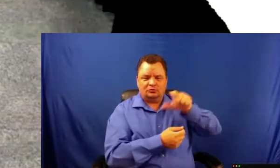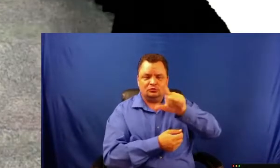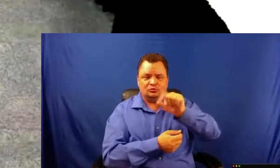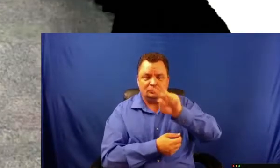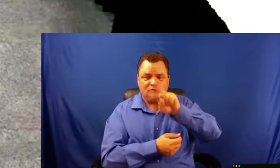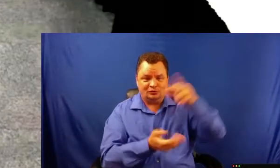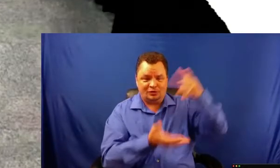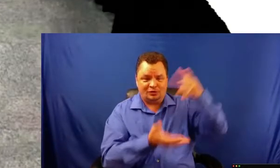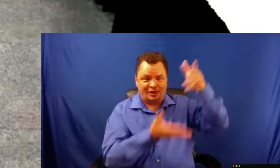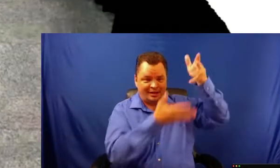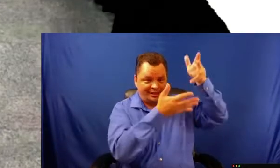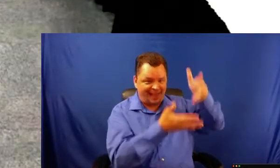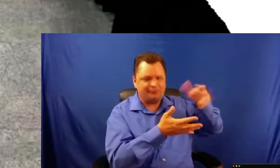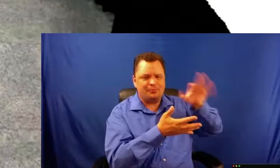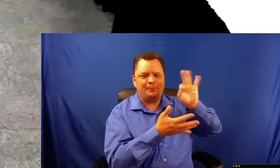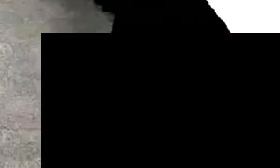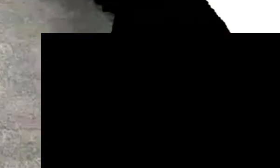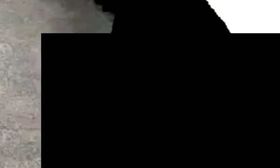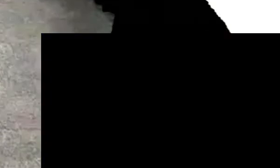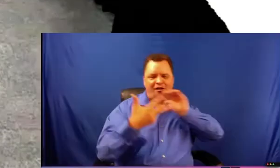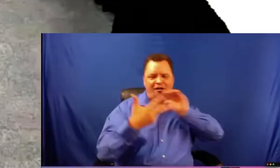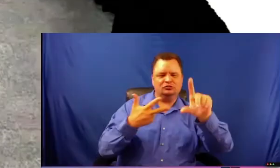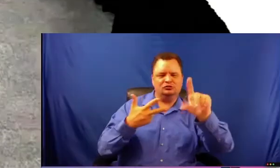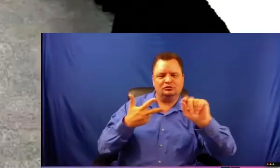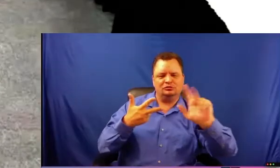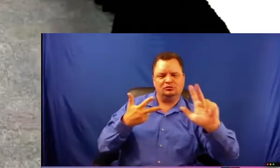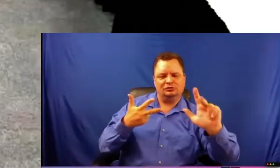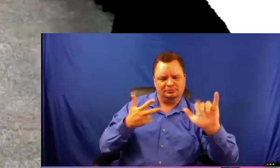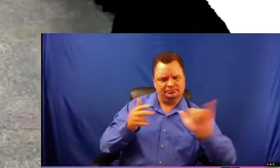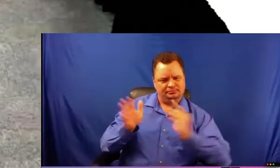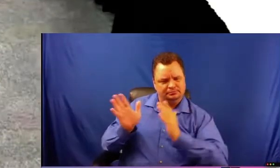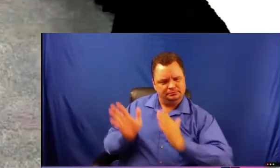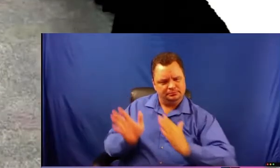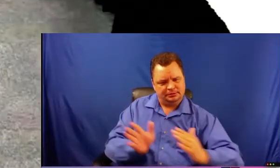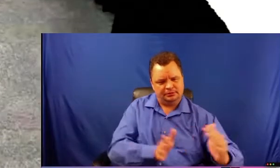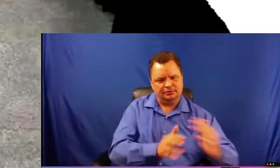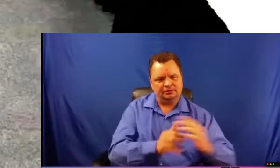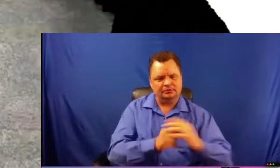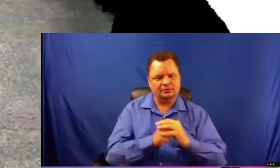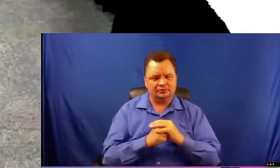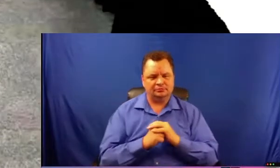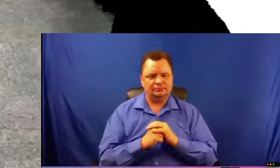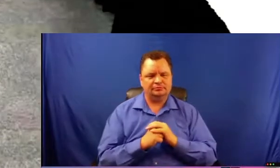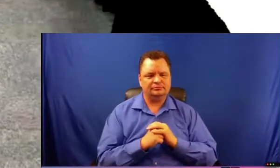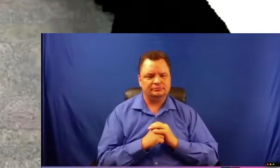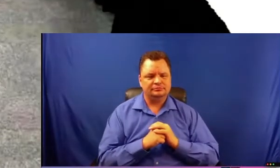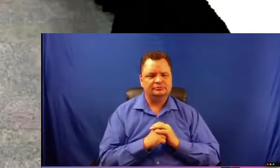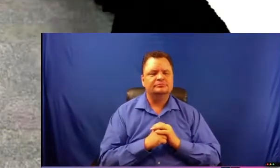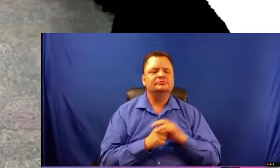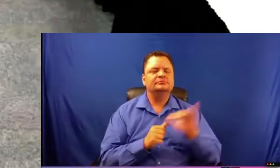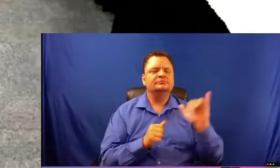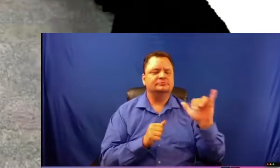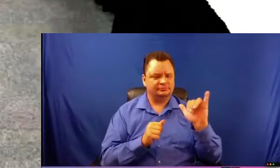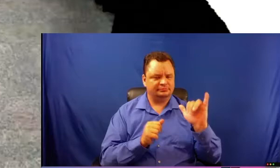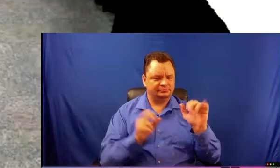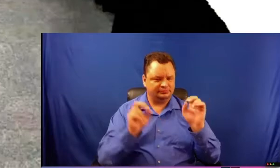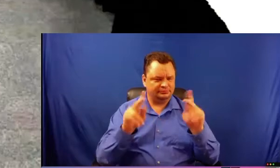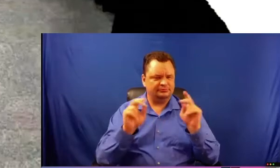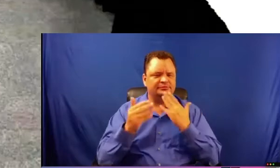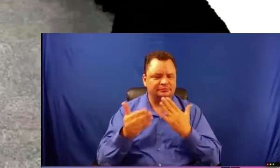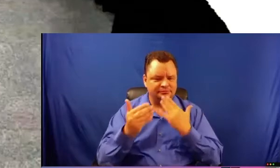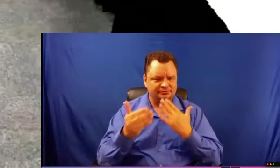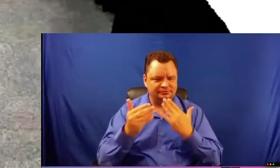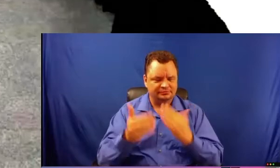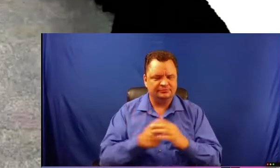2023. Okay, thank you for answering my question. You're welcome. Yeah, just a quick comment. The part